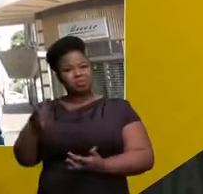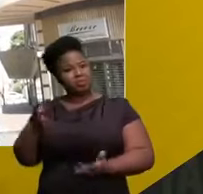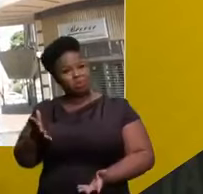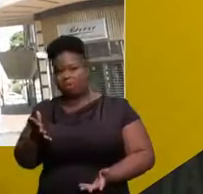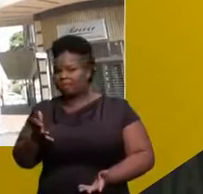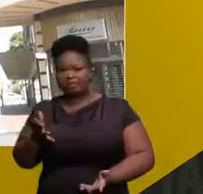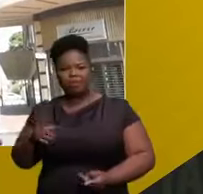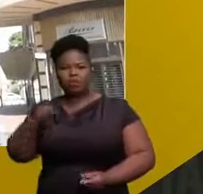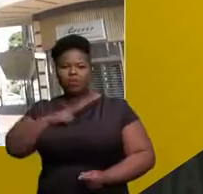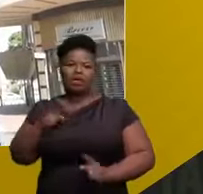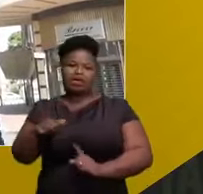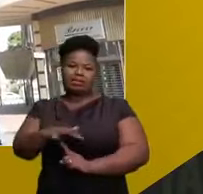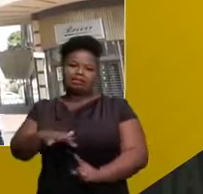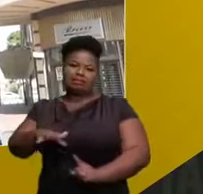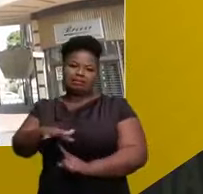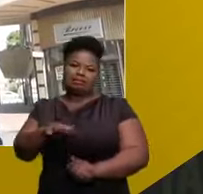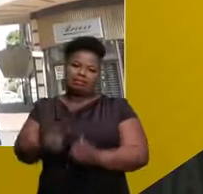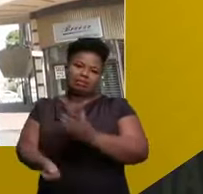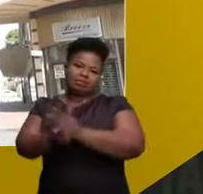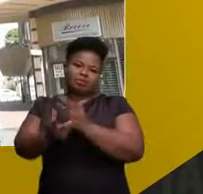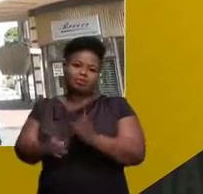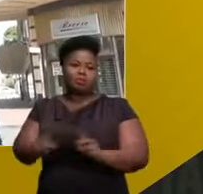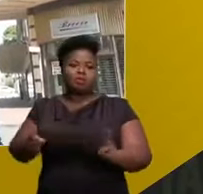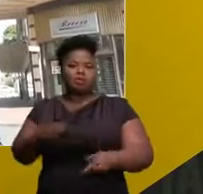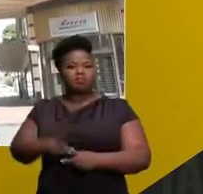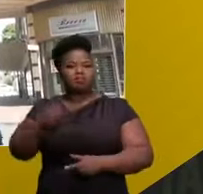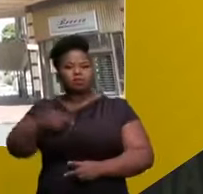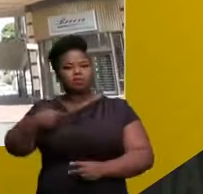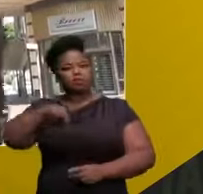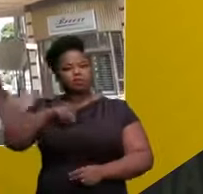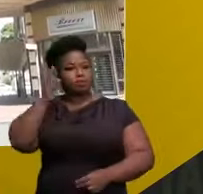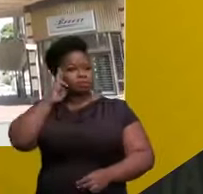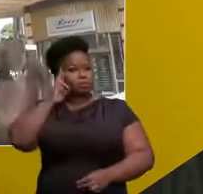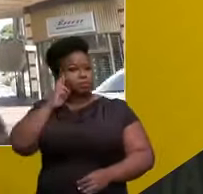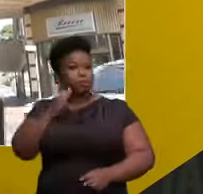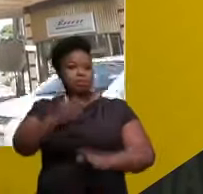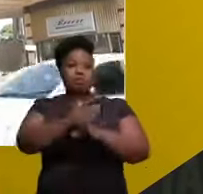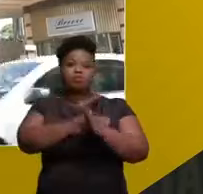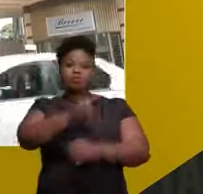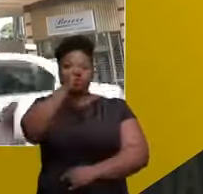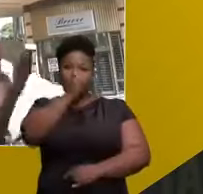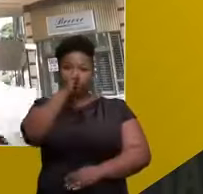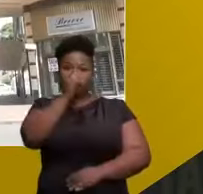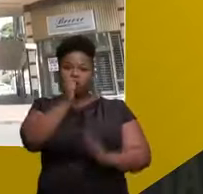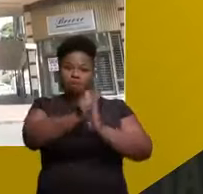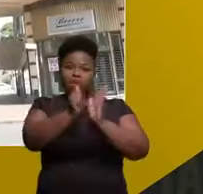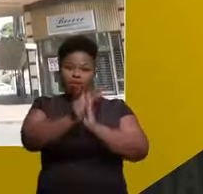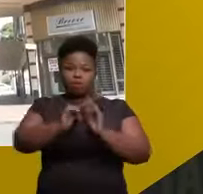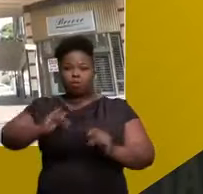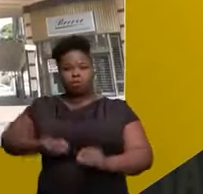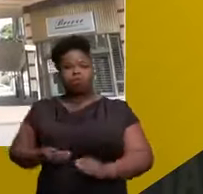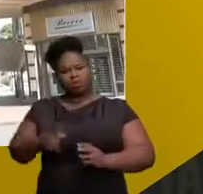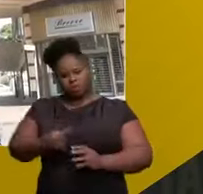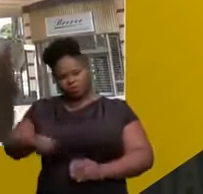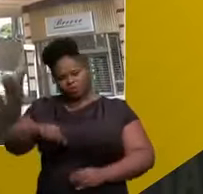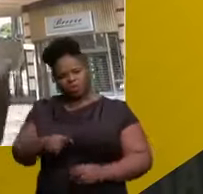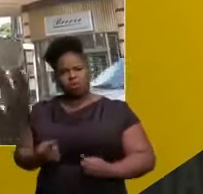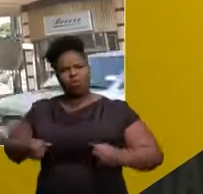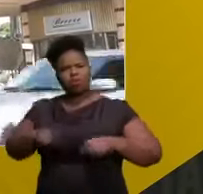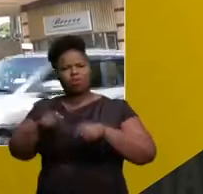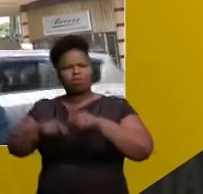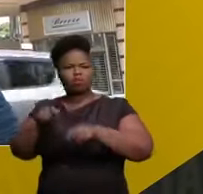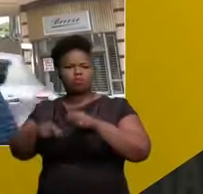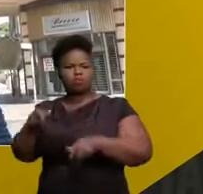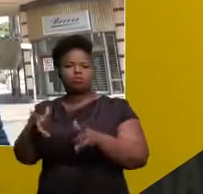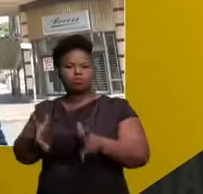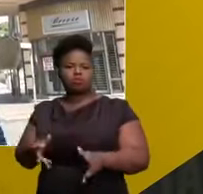but it's circumstances. In ekugqibeleni funeka sonke sikhumbule uba before this crime and femicide and anything, we are all human beings, and that really